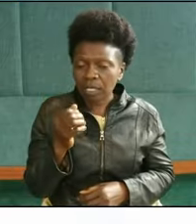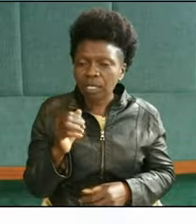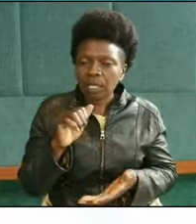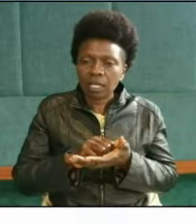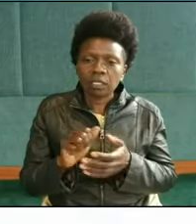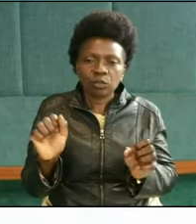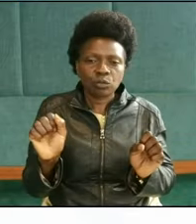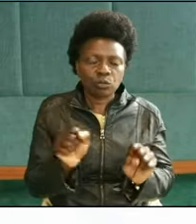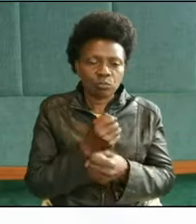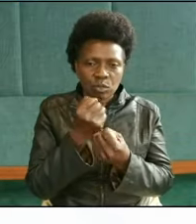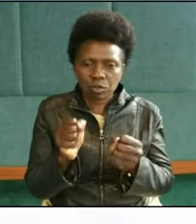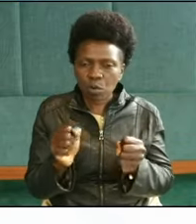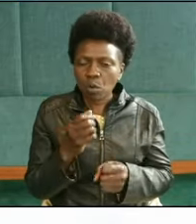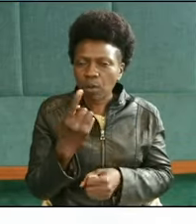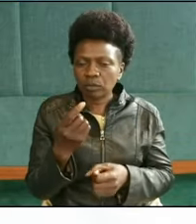out of death,